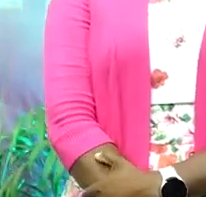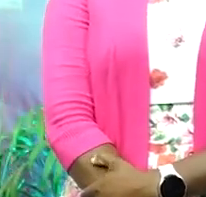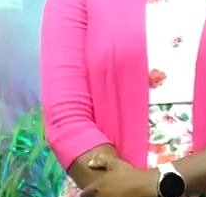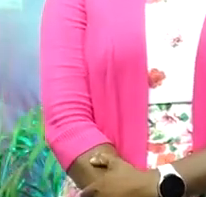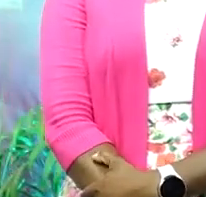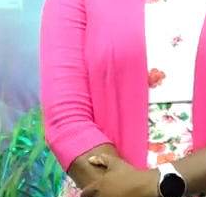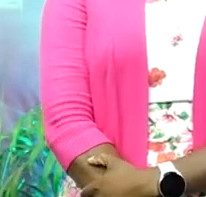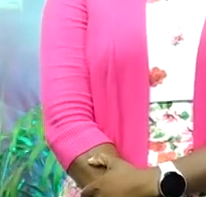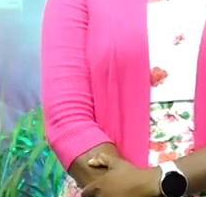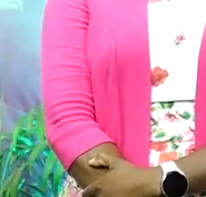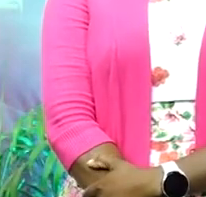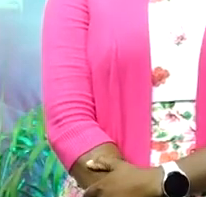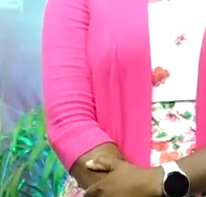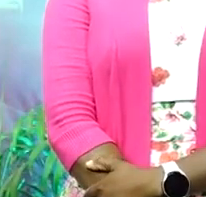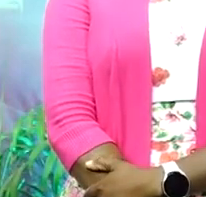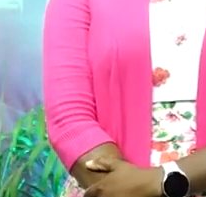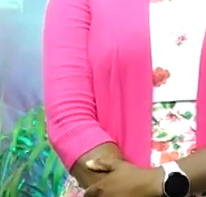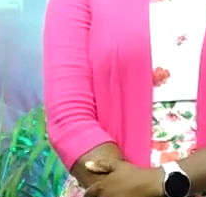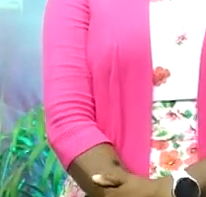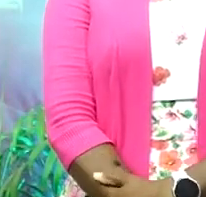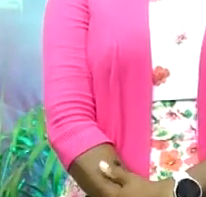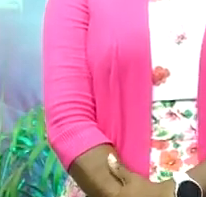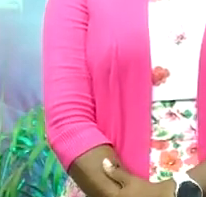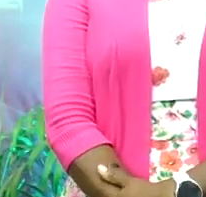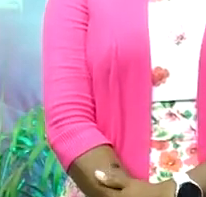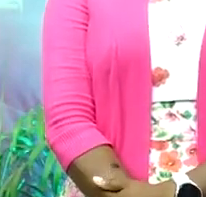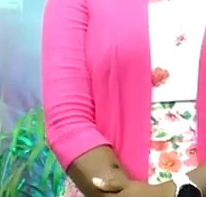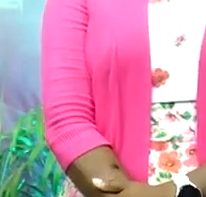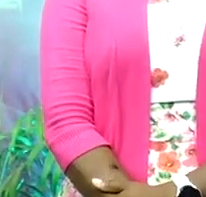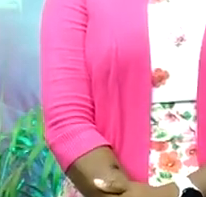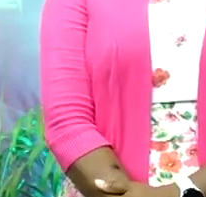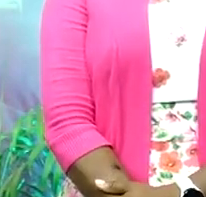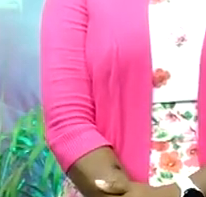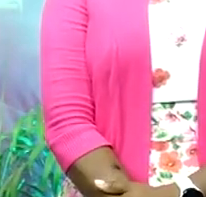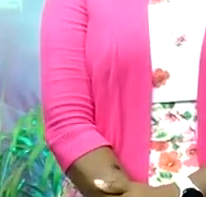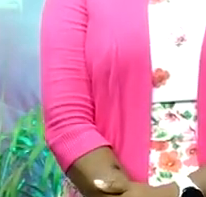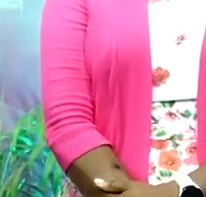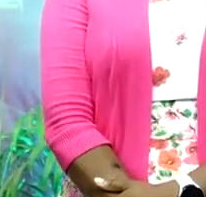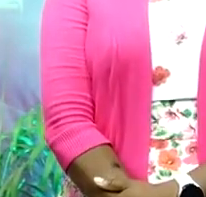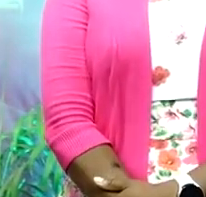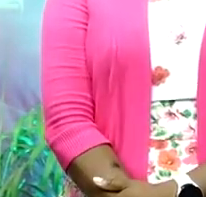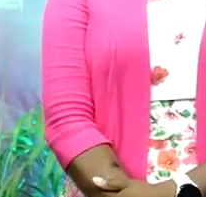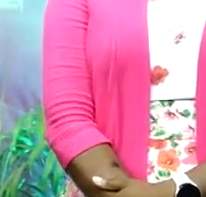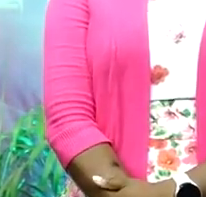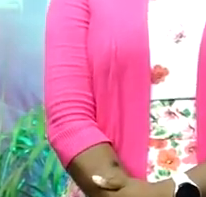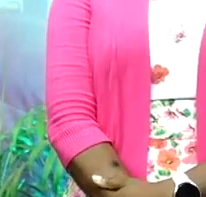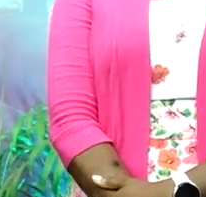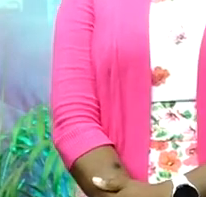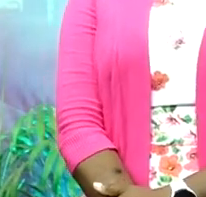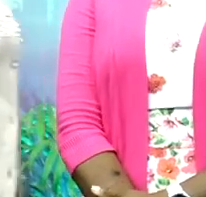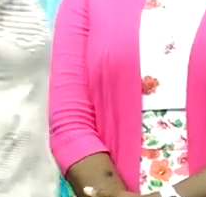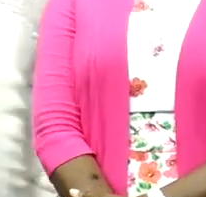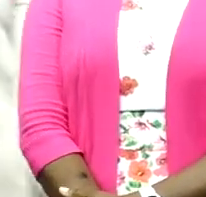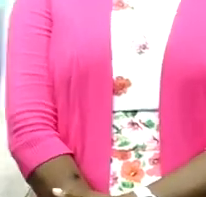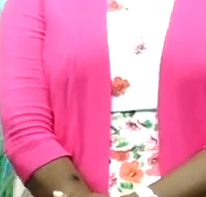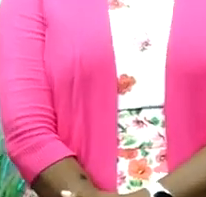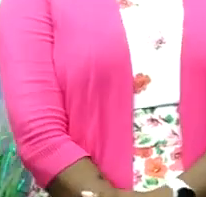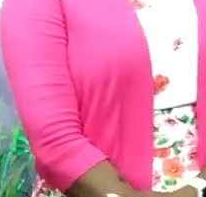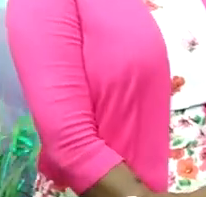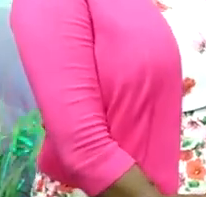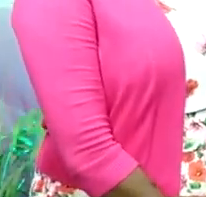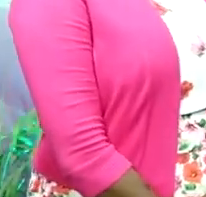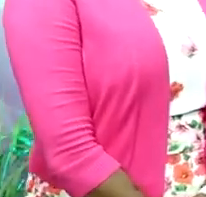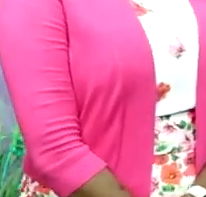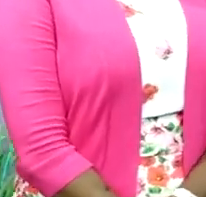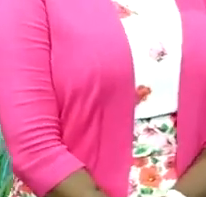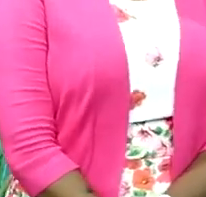from, it's a night vigil online, running, as you know. May the Lord prepare us, even as